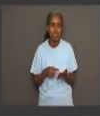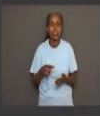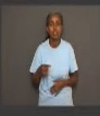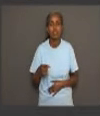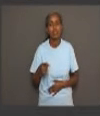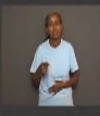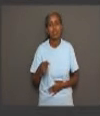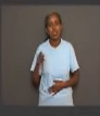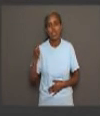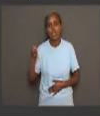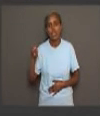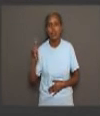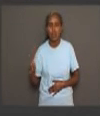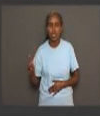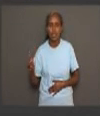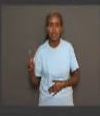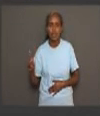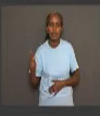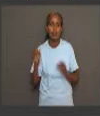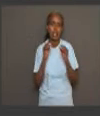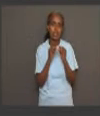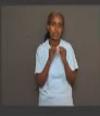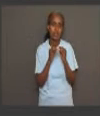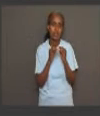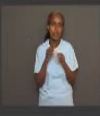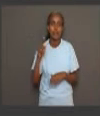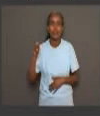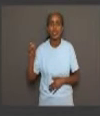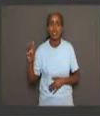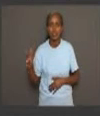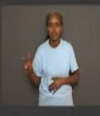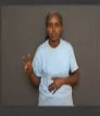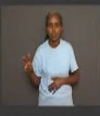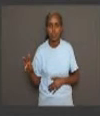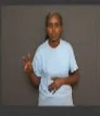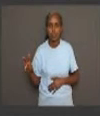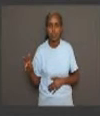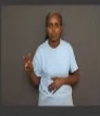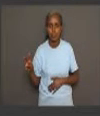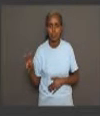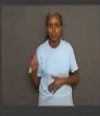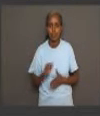at x1 plus x2,